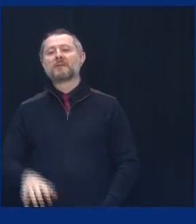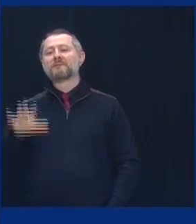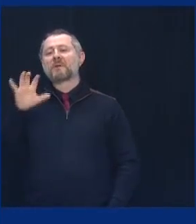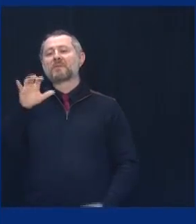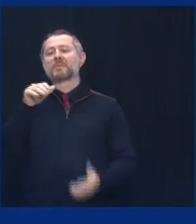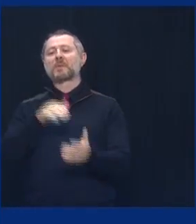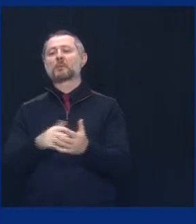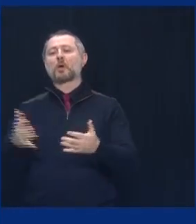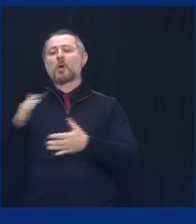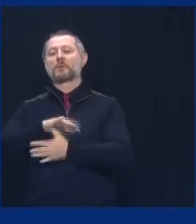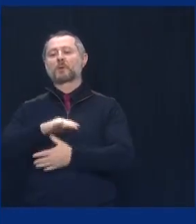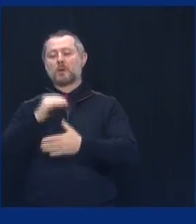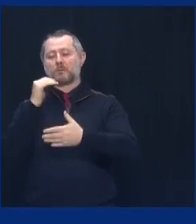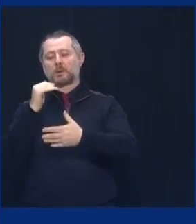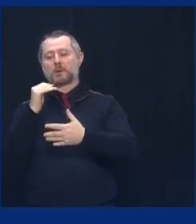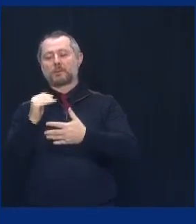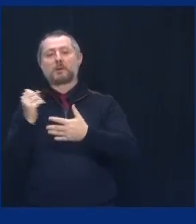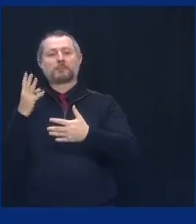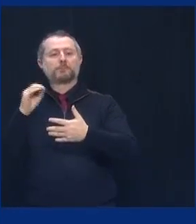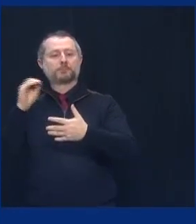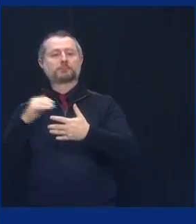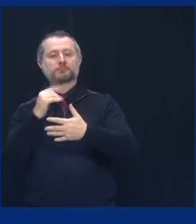us? Do you know? Yeah,